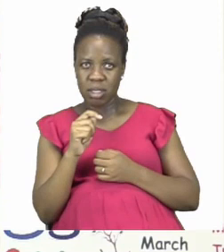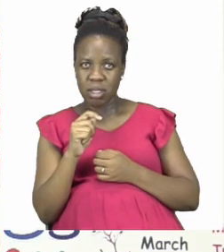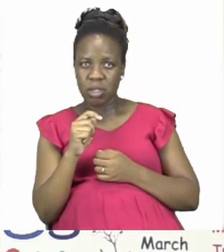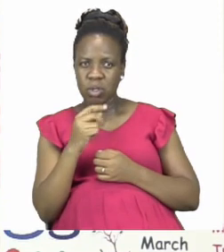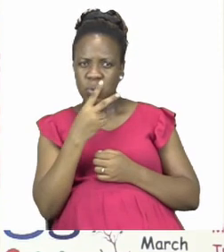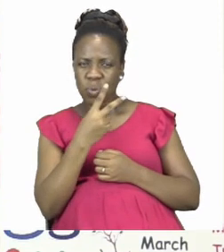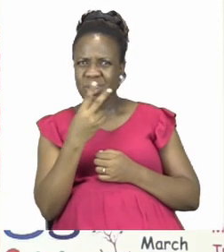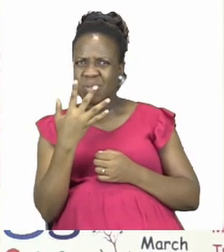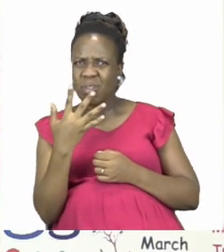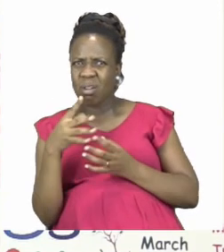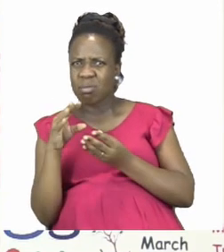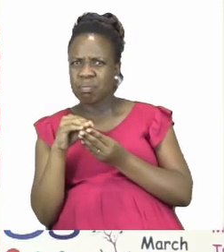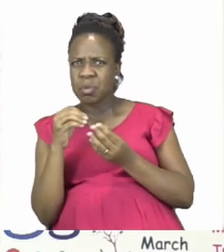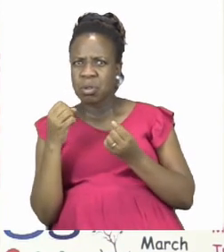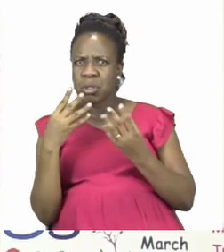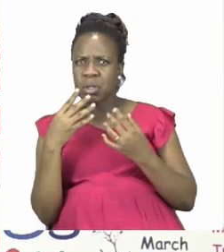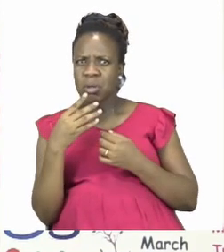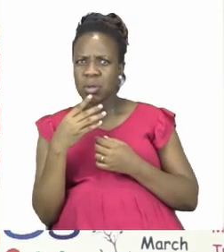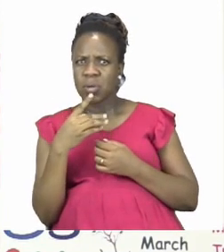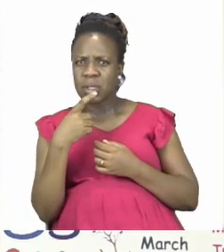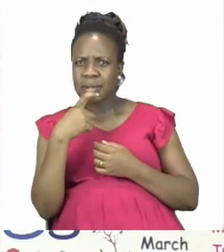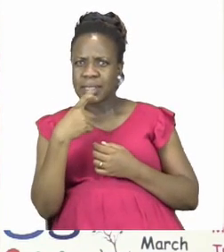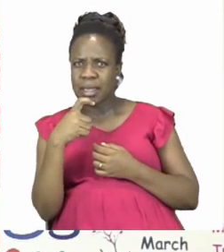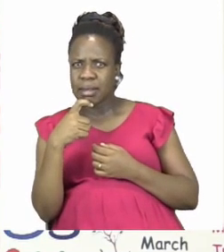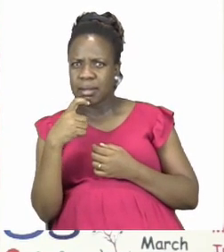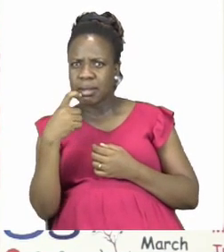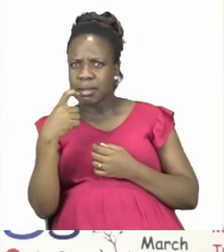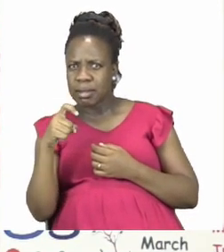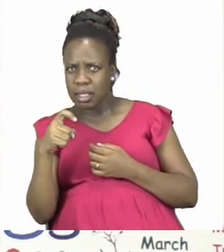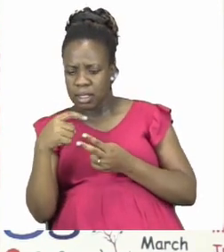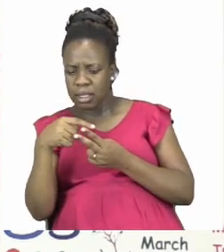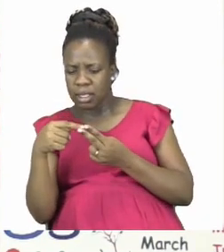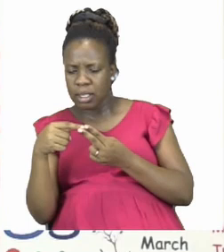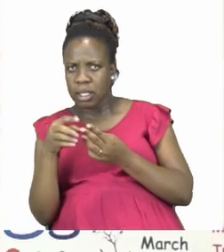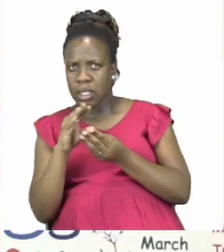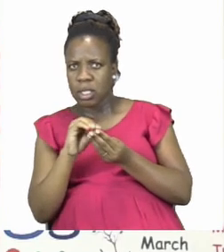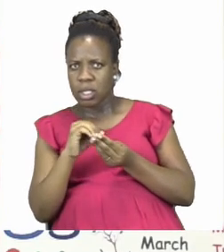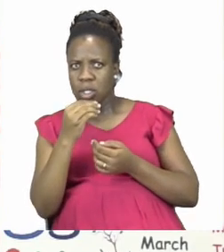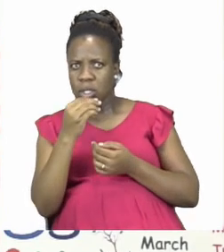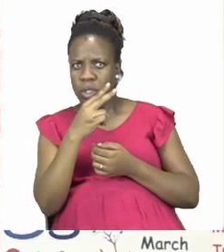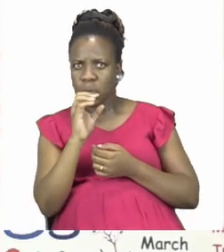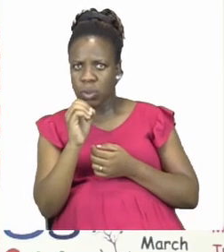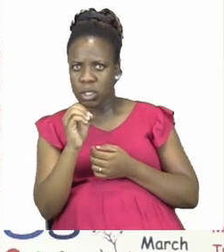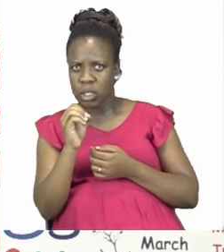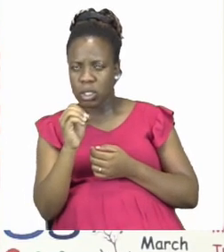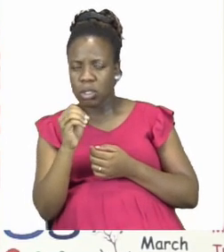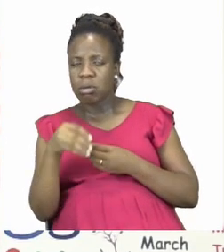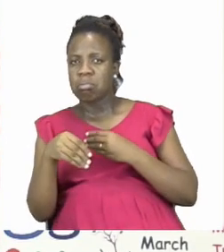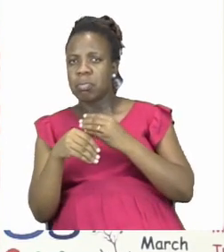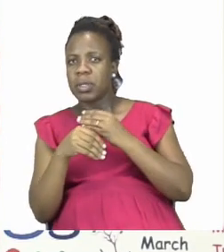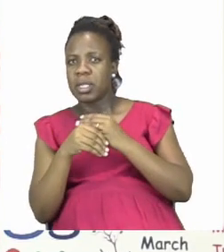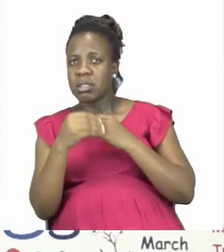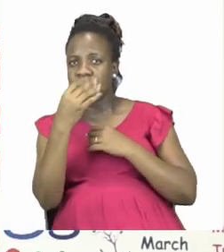25 cents. Let's count. 10 plus another 10 is 20. And